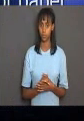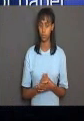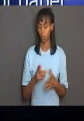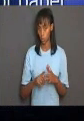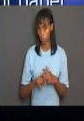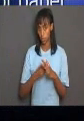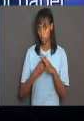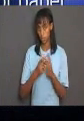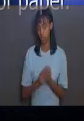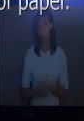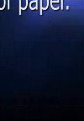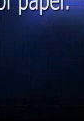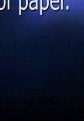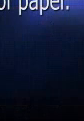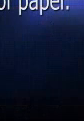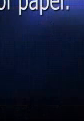Begin.